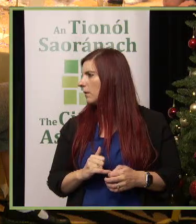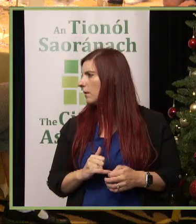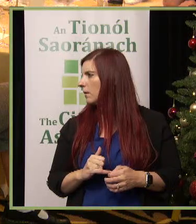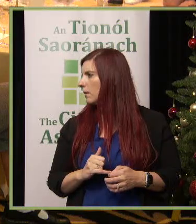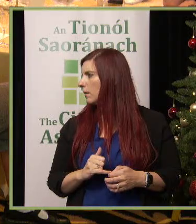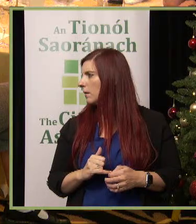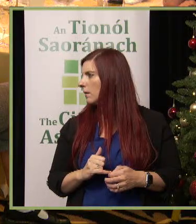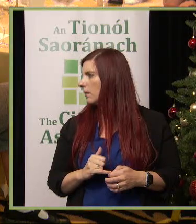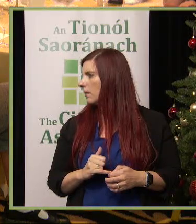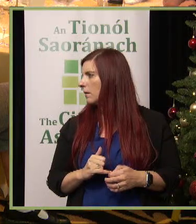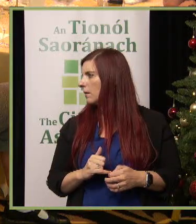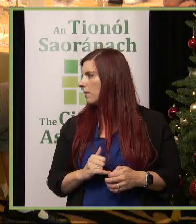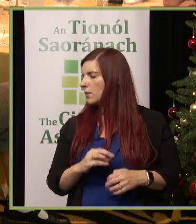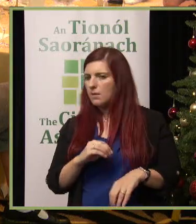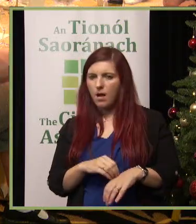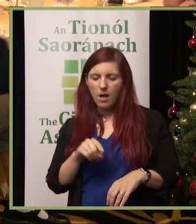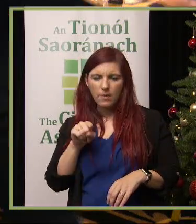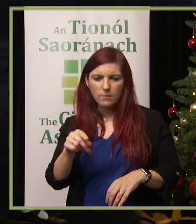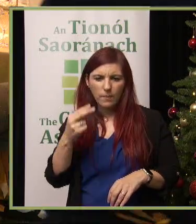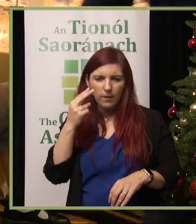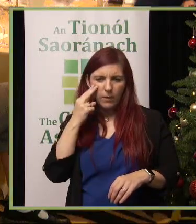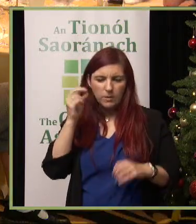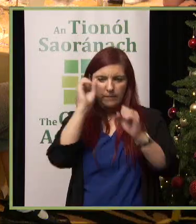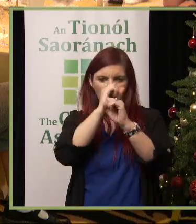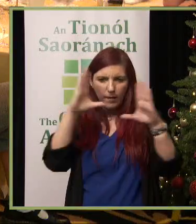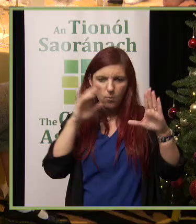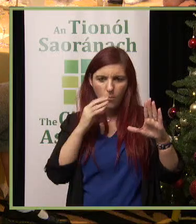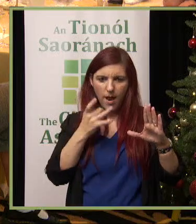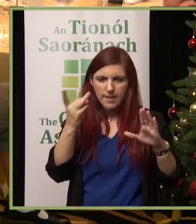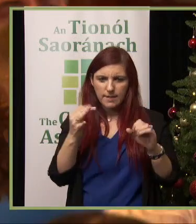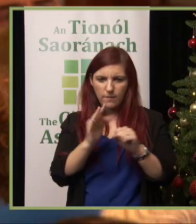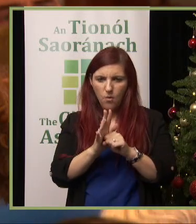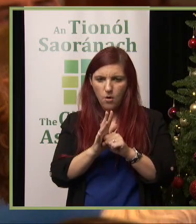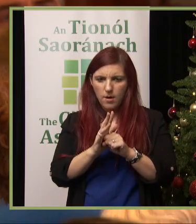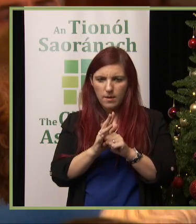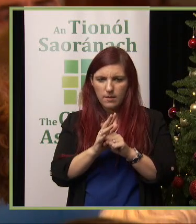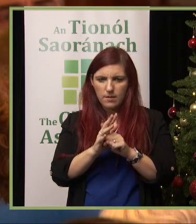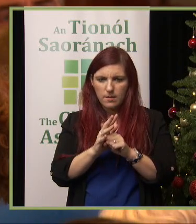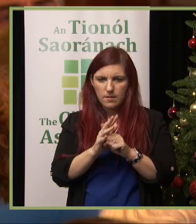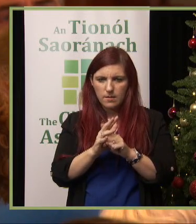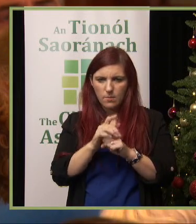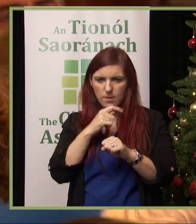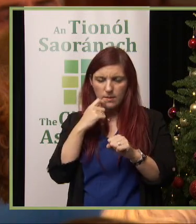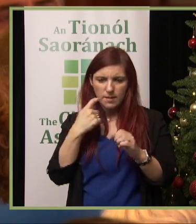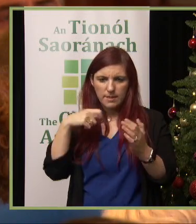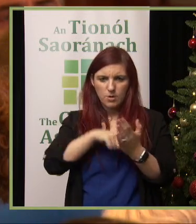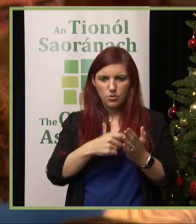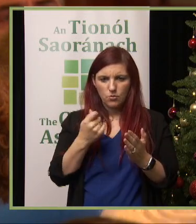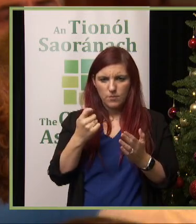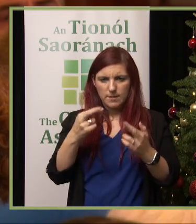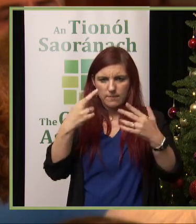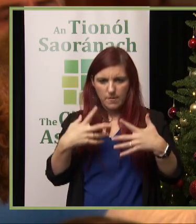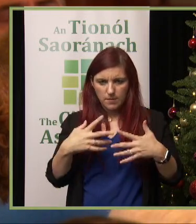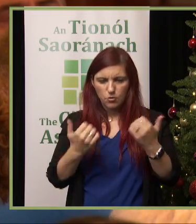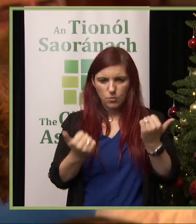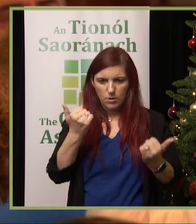Sorry, it's just while we're on this one, I think we should be very clear on what we're asking for. We're saying in addition to recent developments in judicial structures,